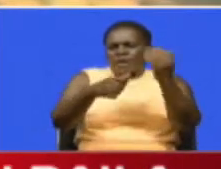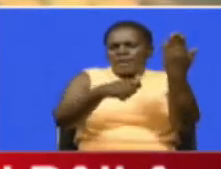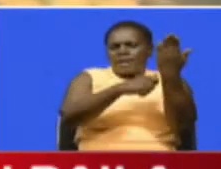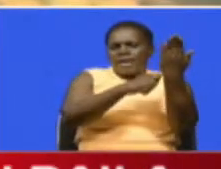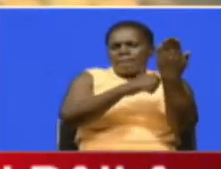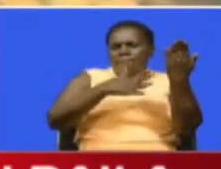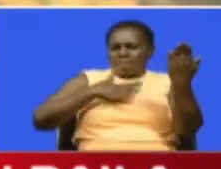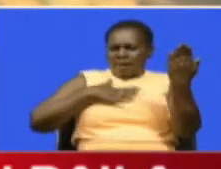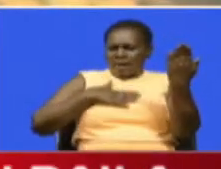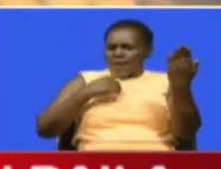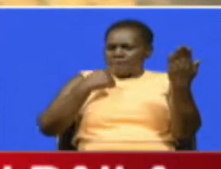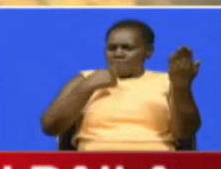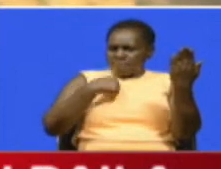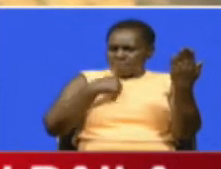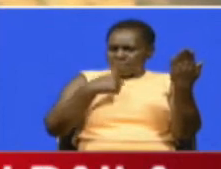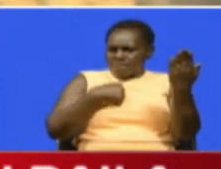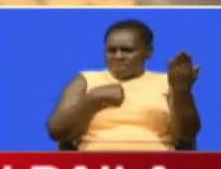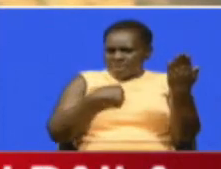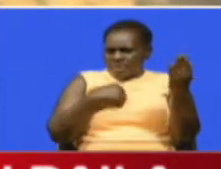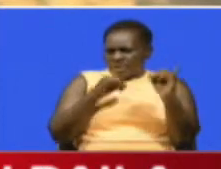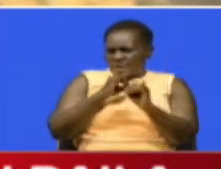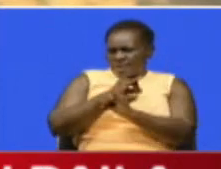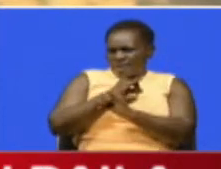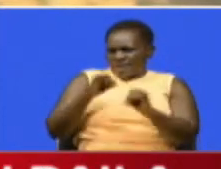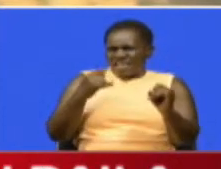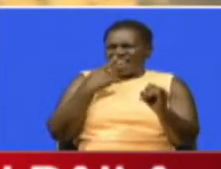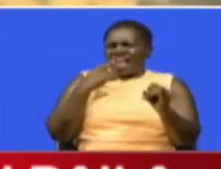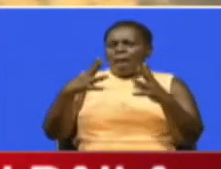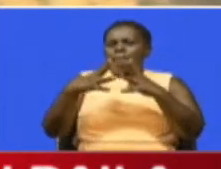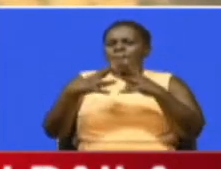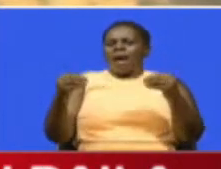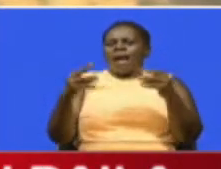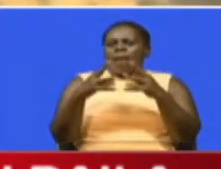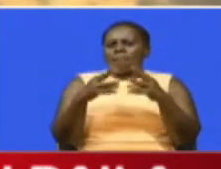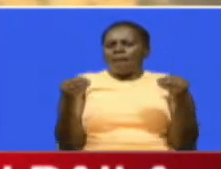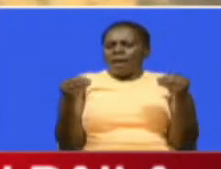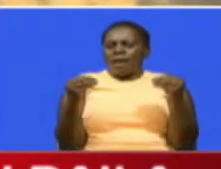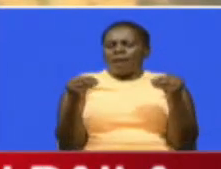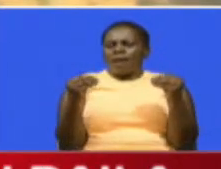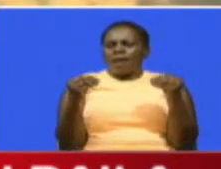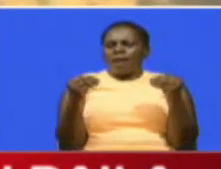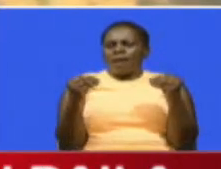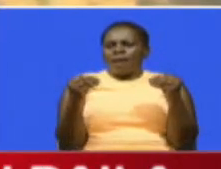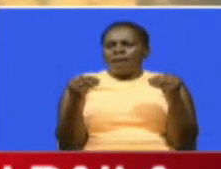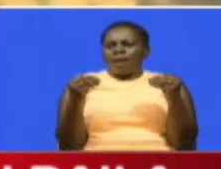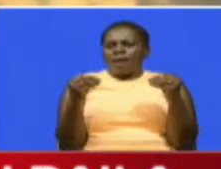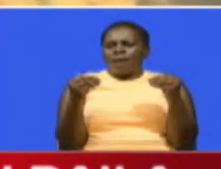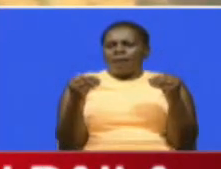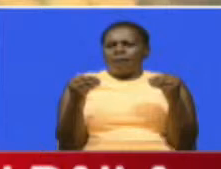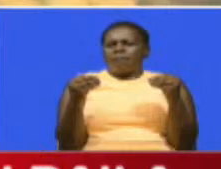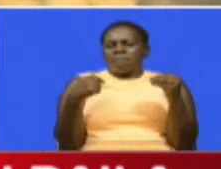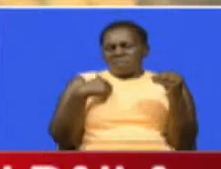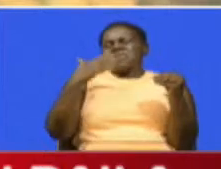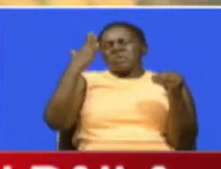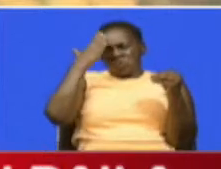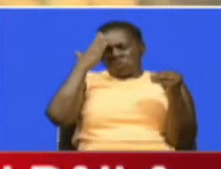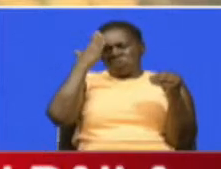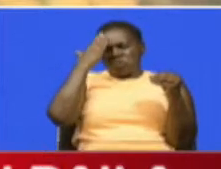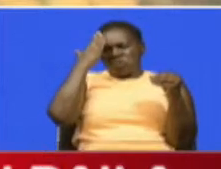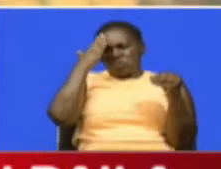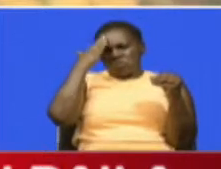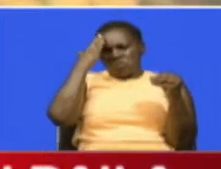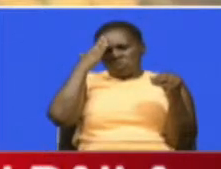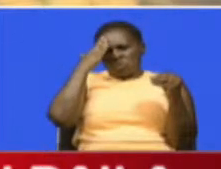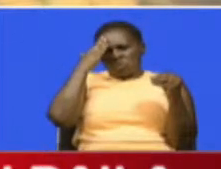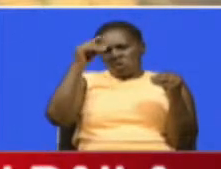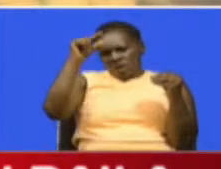corruption, I've said that I'm as clean as cotton wool. So I know